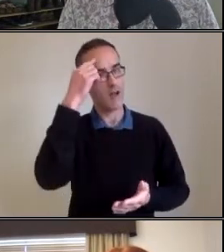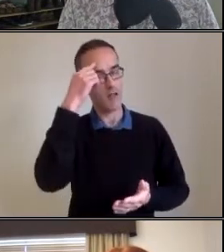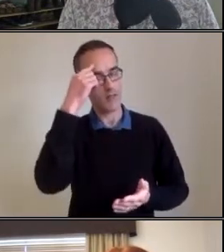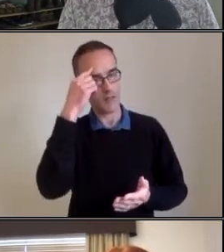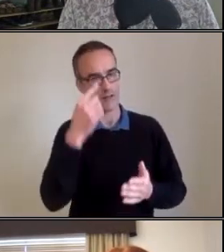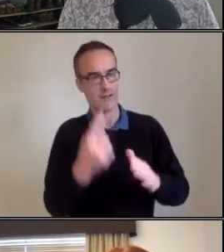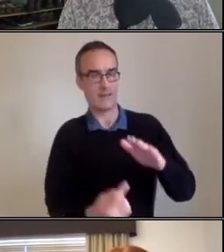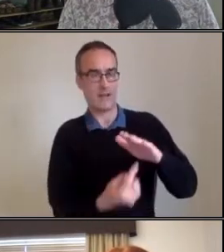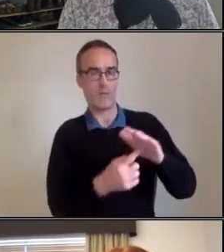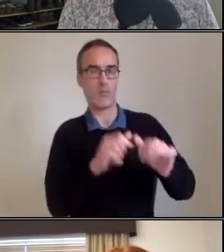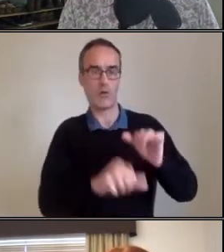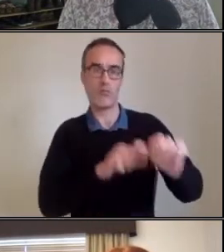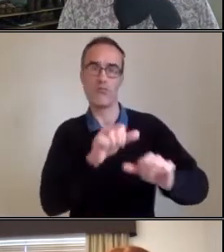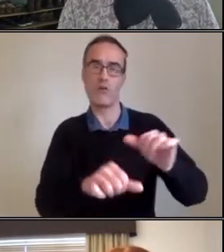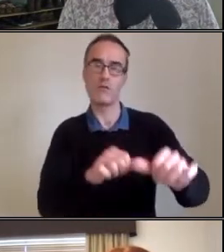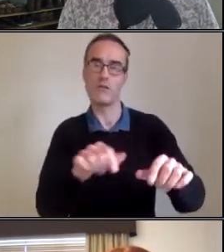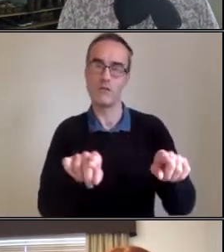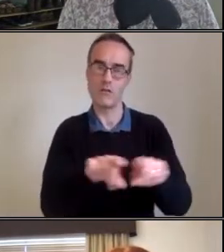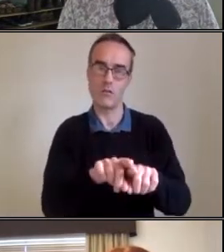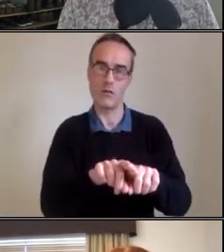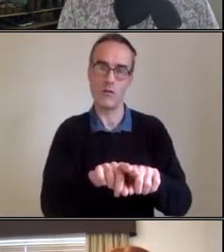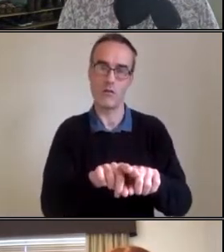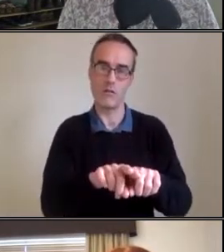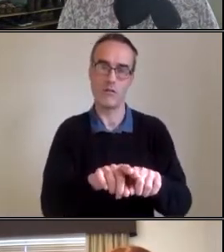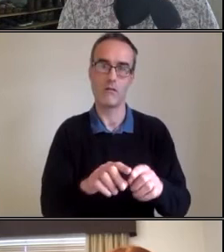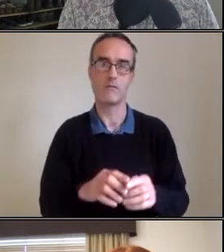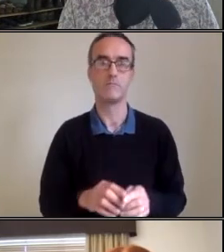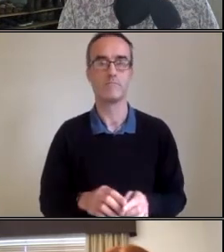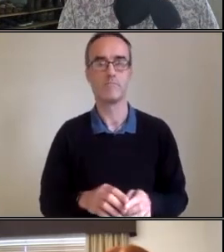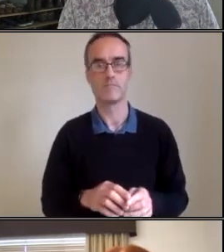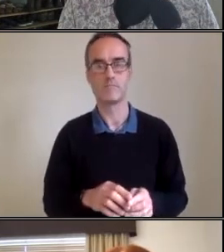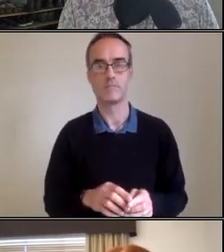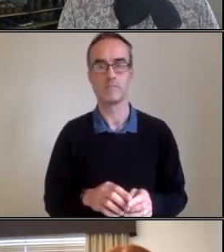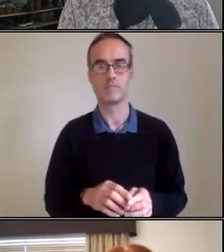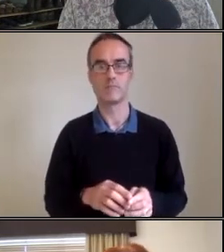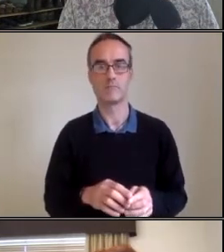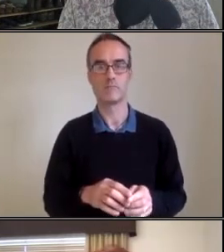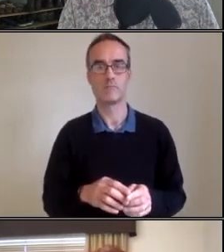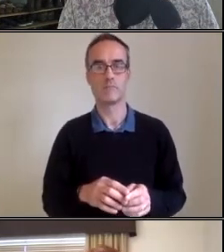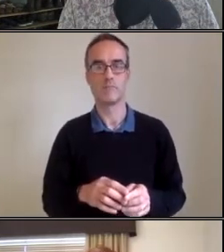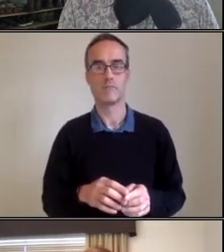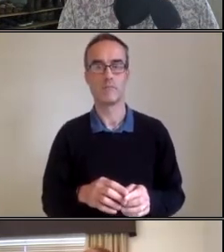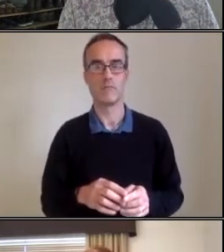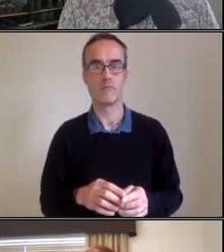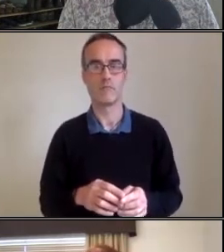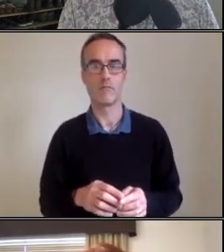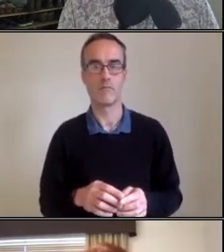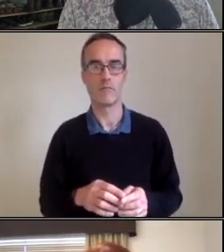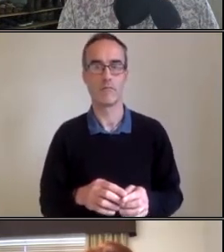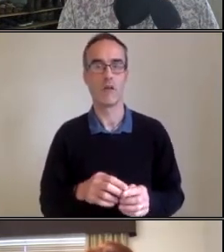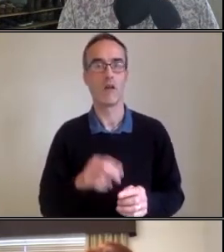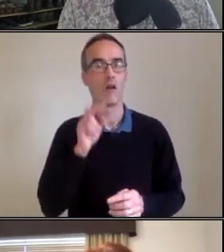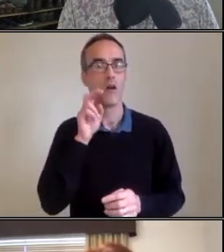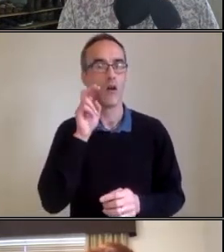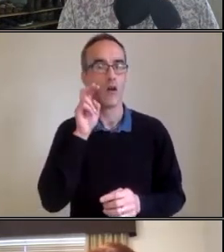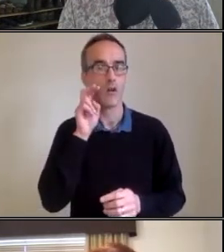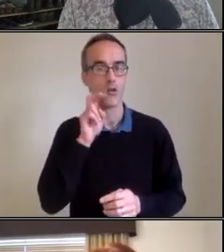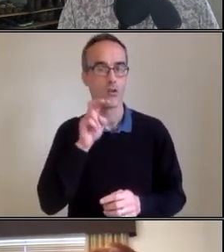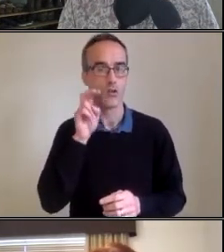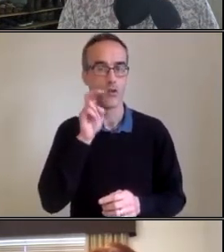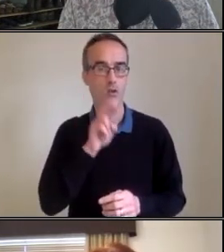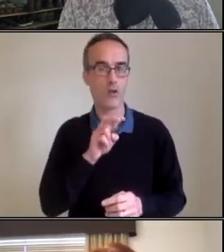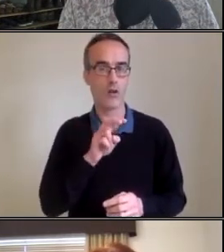low. And for over 10 years, people have been talking about it, but nothing is done because there's